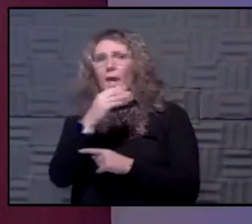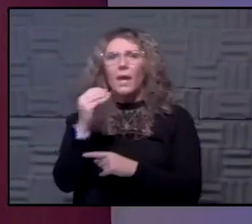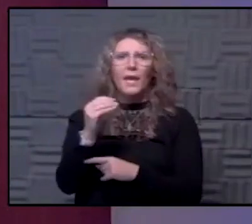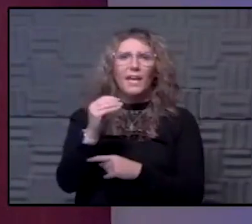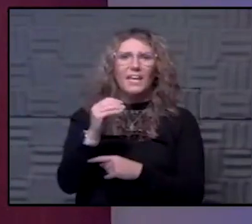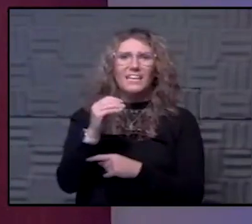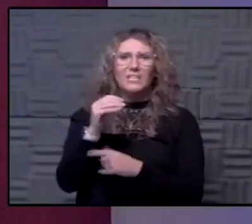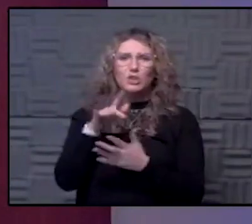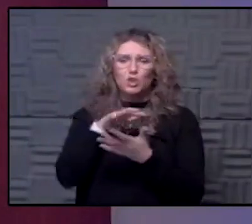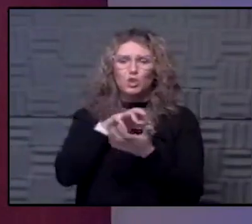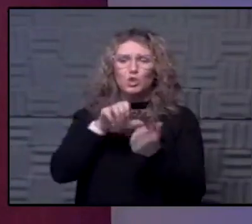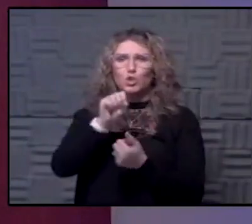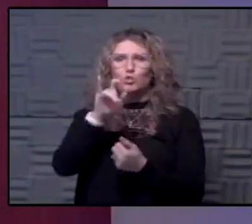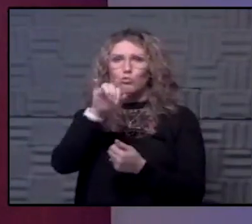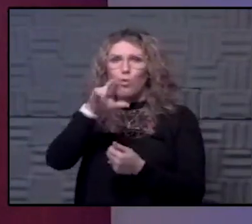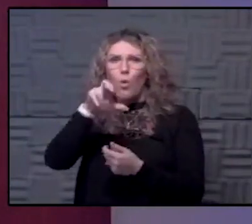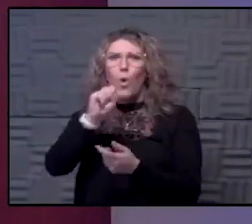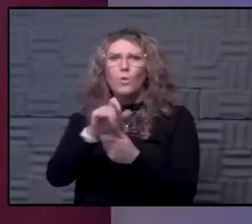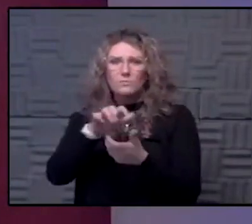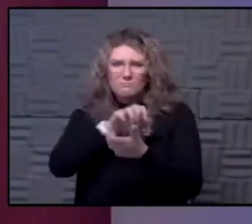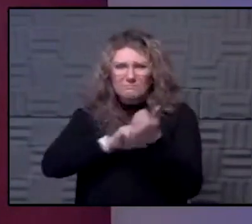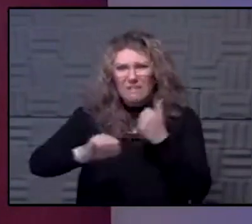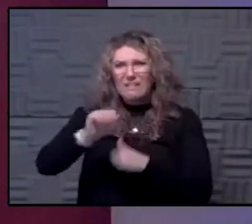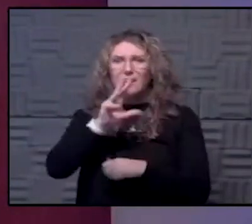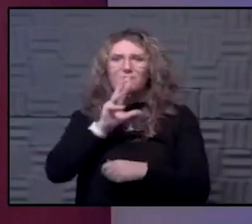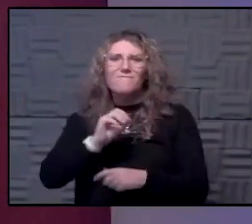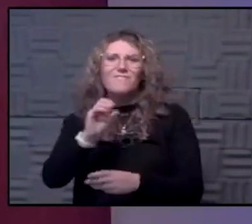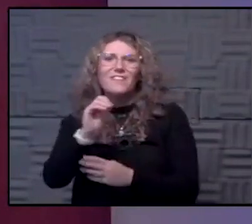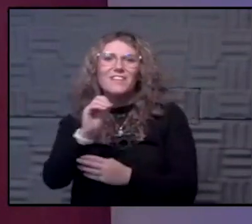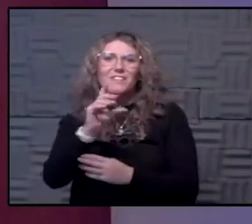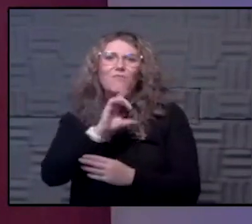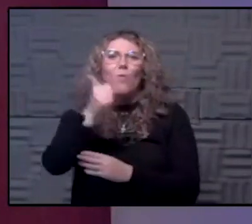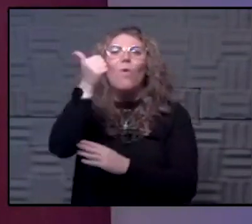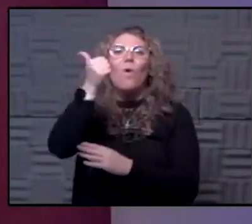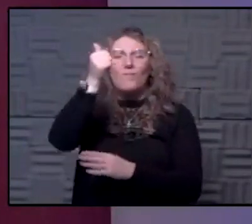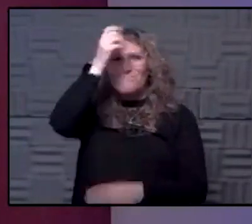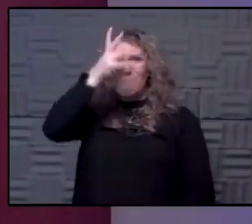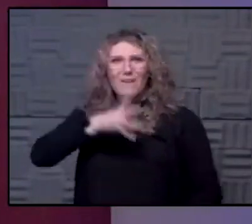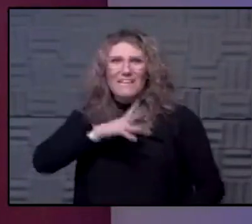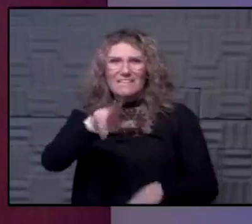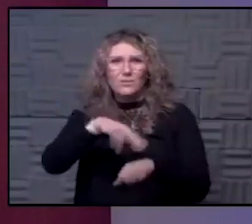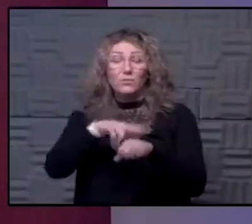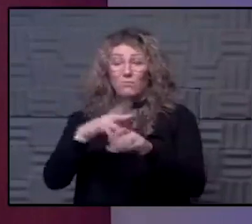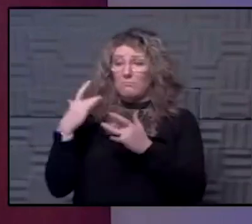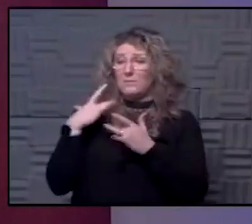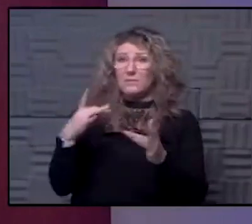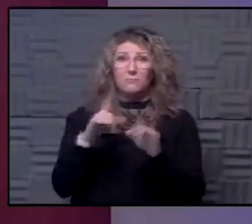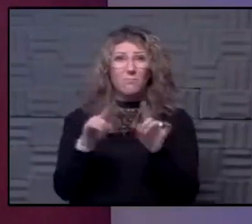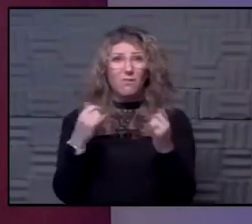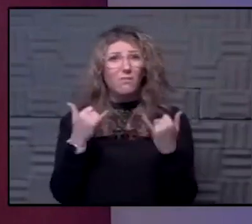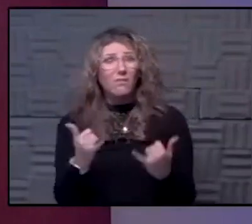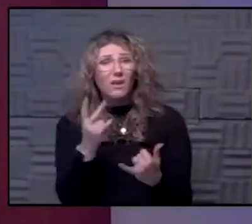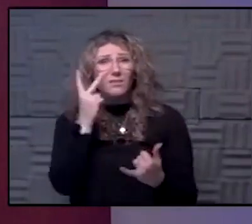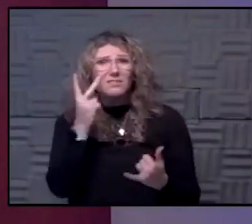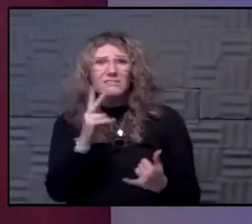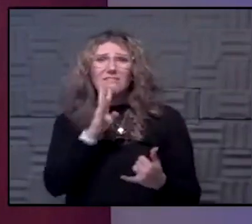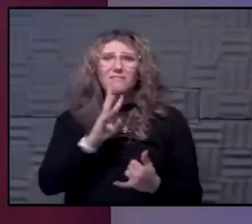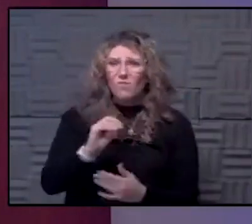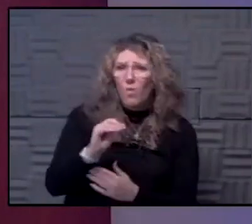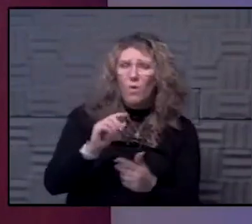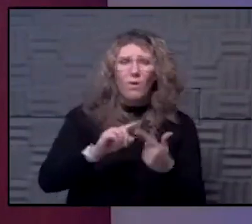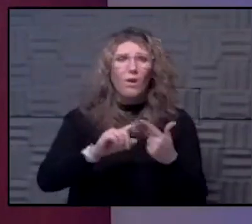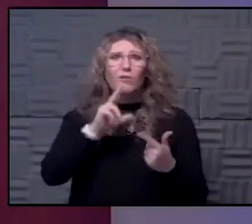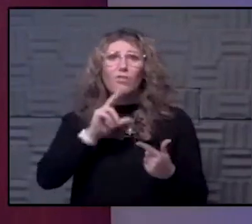a transplantable disease at age 50. 50-year-old men got transplants for alcohol cirrhosis, but now we're seeing it in